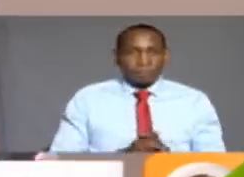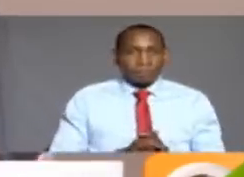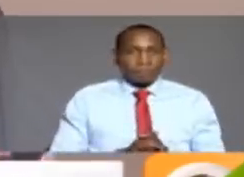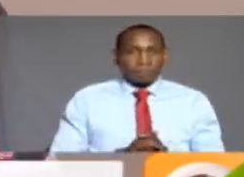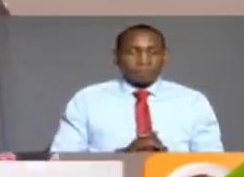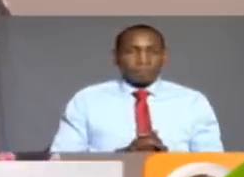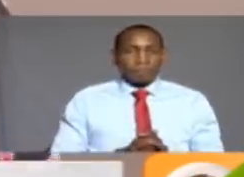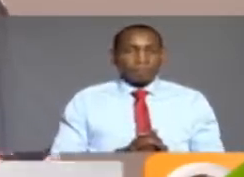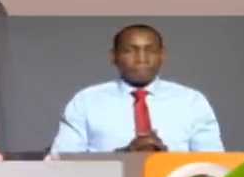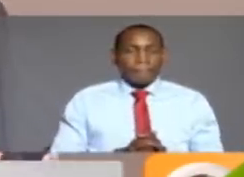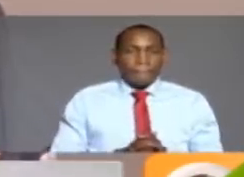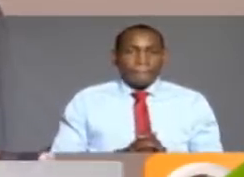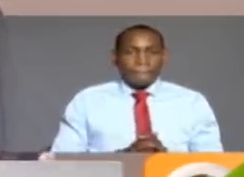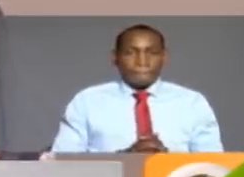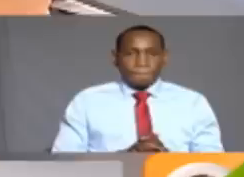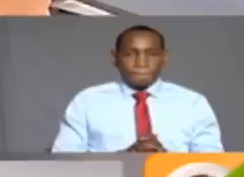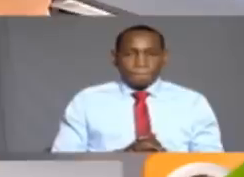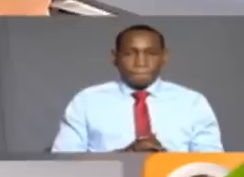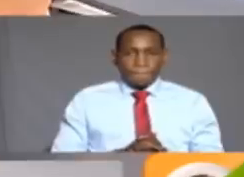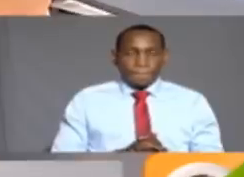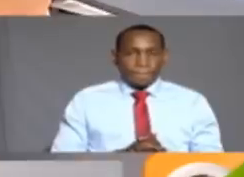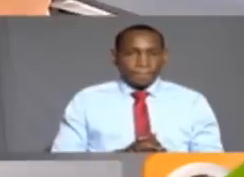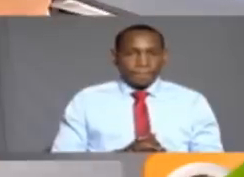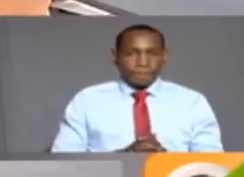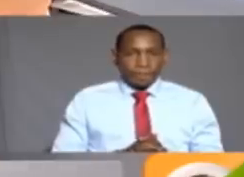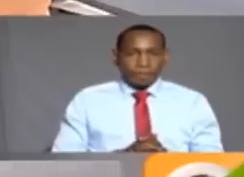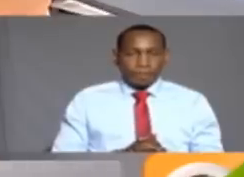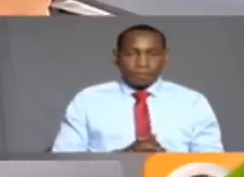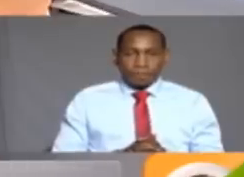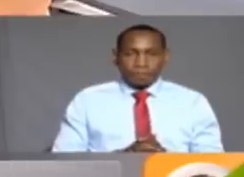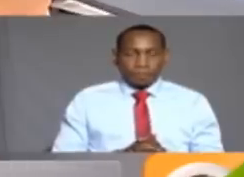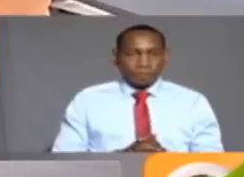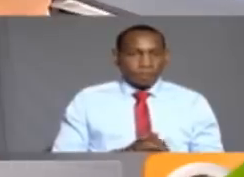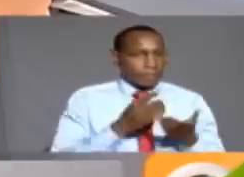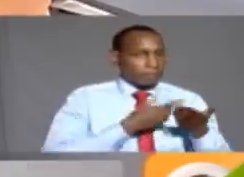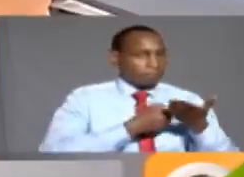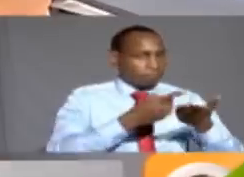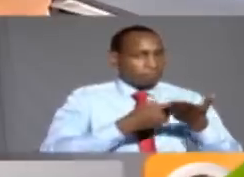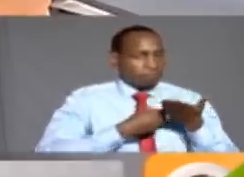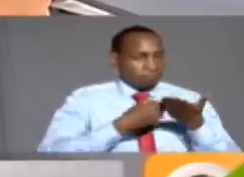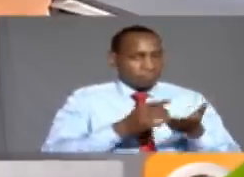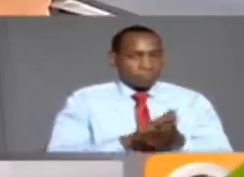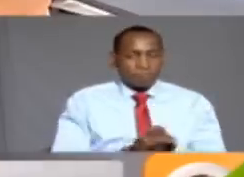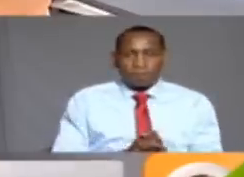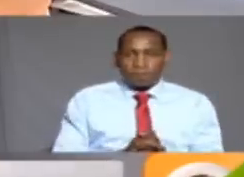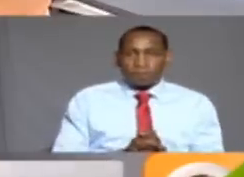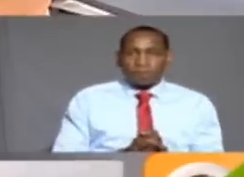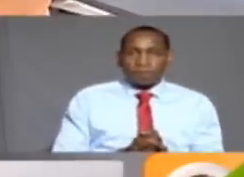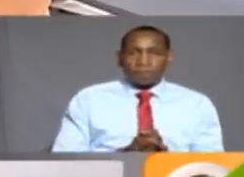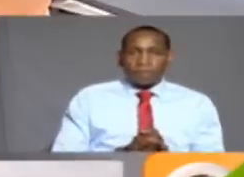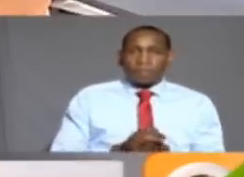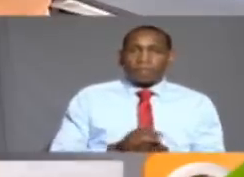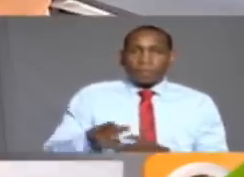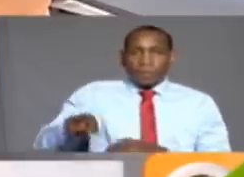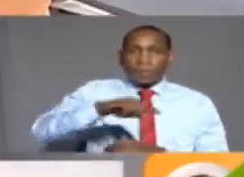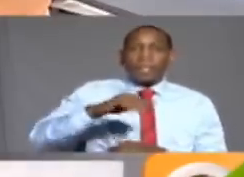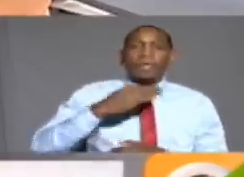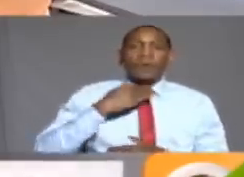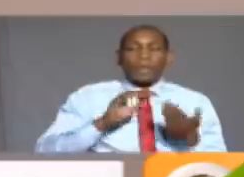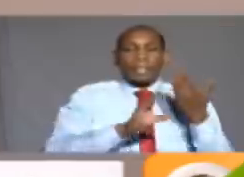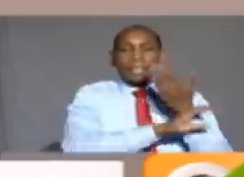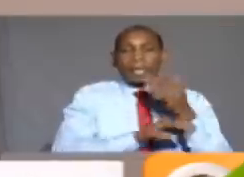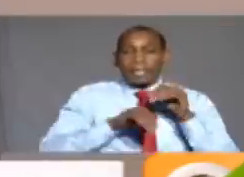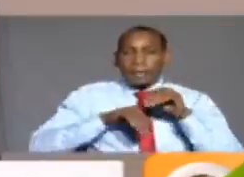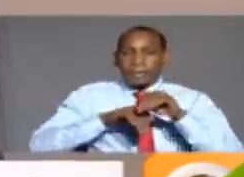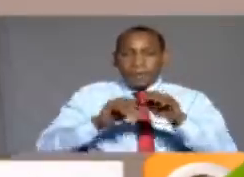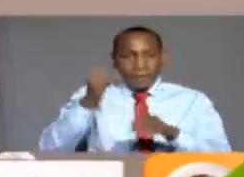had What is your fear with the handshake and the BBI? Do you want us, Hussein, as a country, to just follow